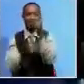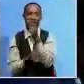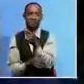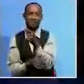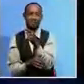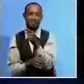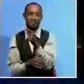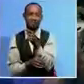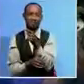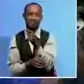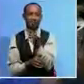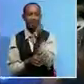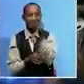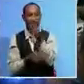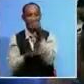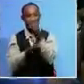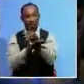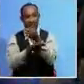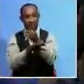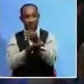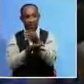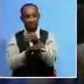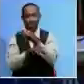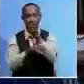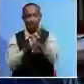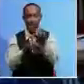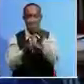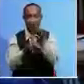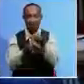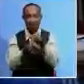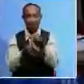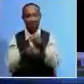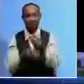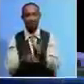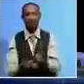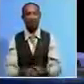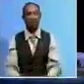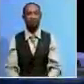The function was hosted by the UPND National Management Committee.